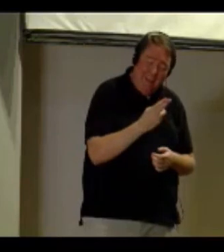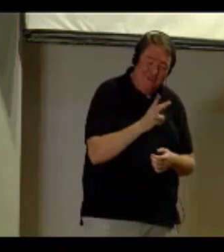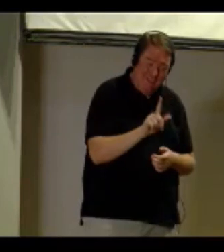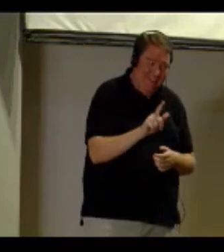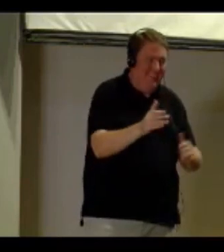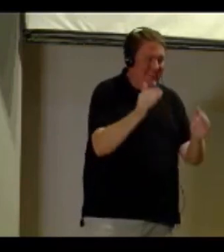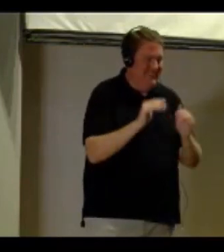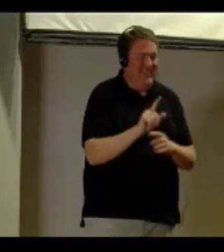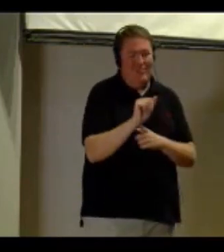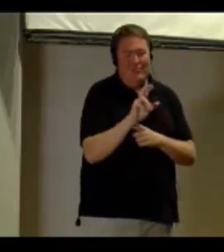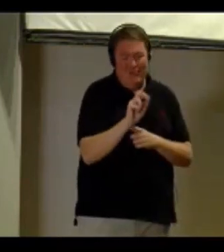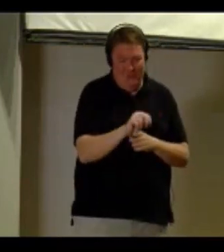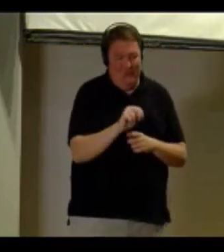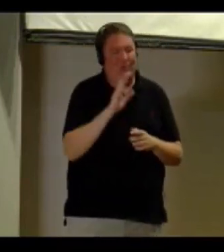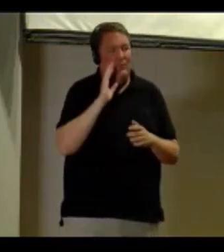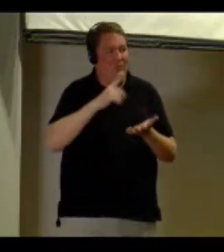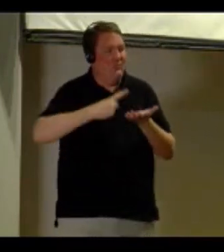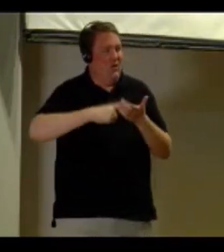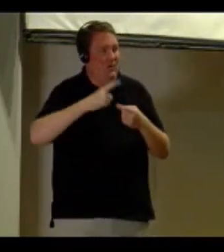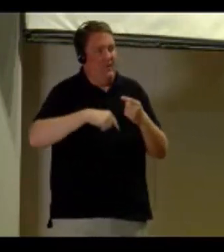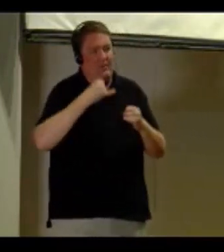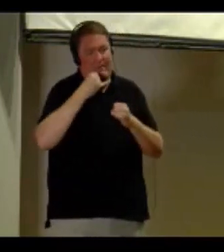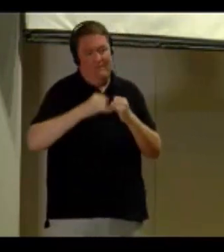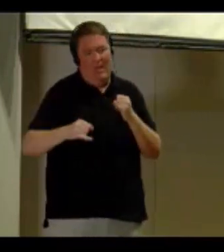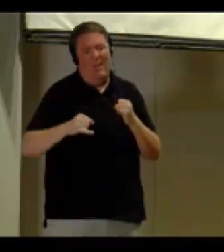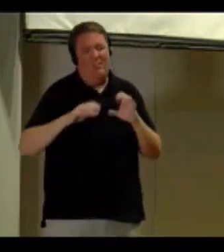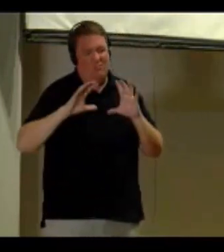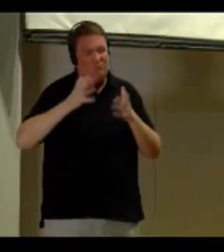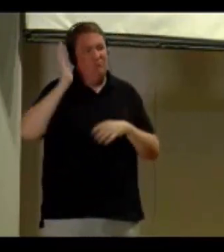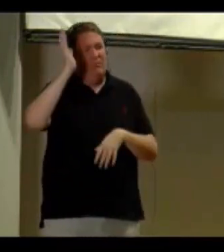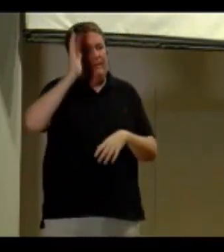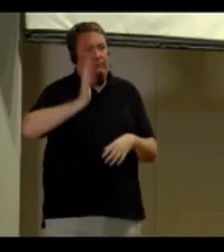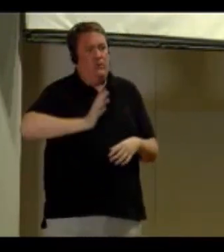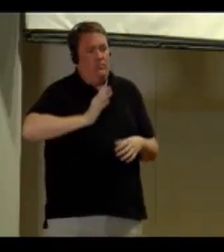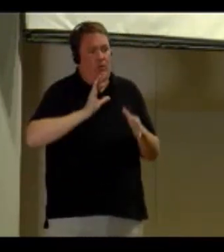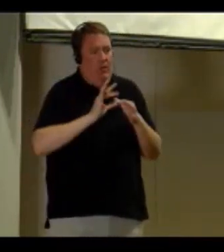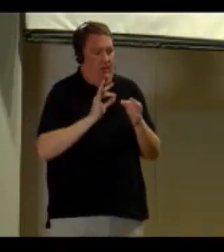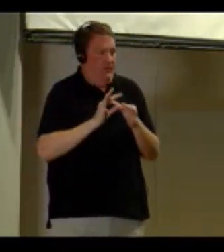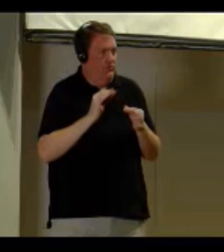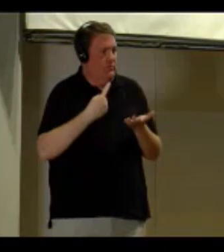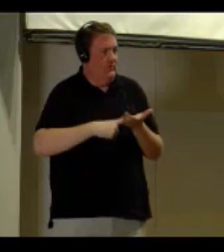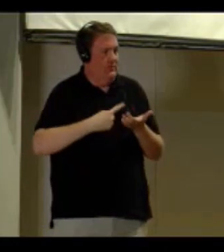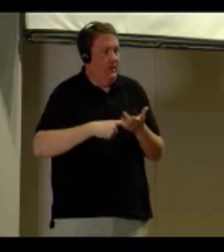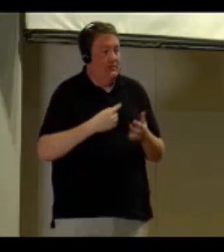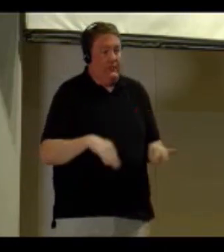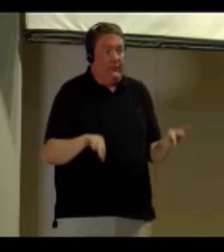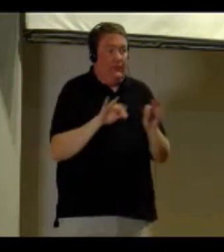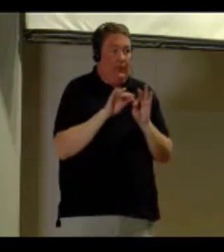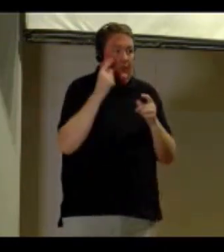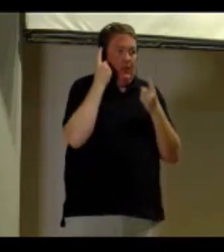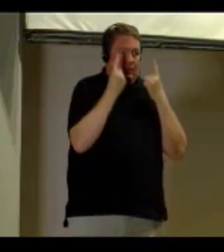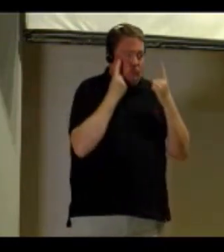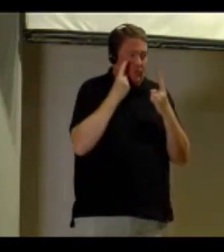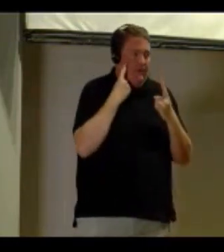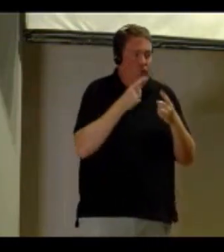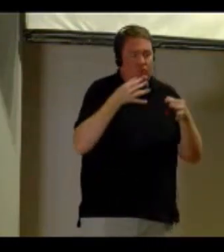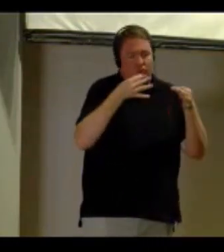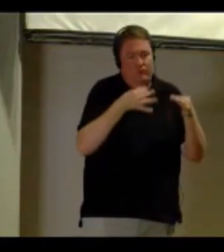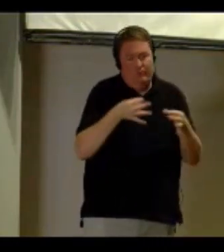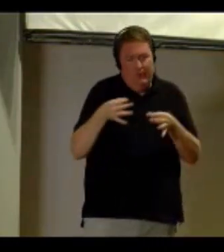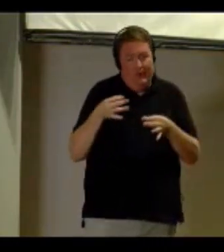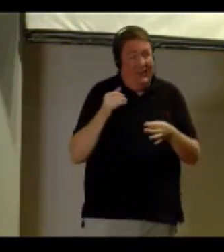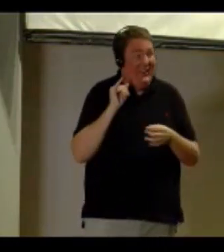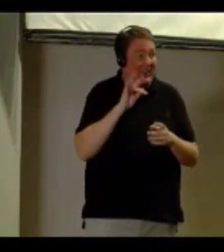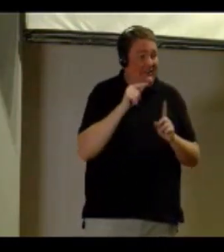Lauryn Guttenplan will offer the panel's final set of formal comments discussing key considerations for determining